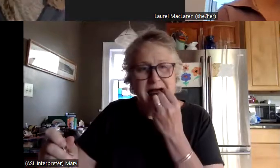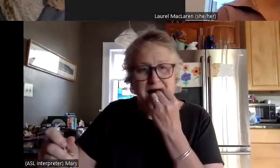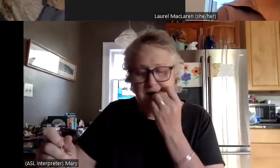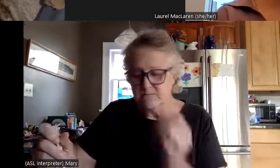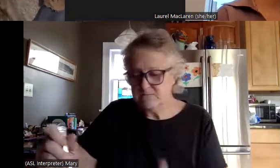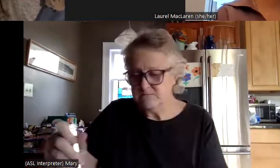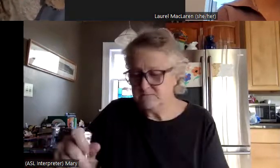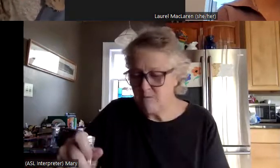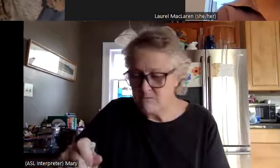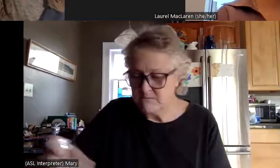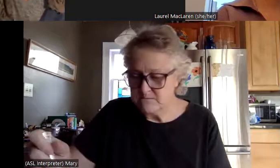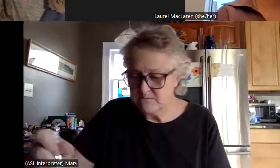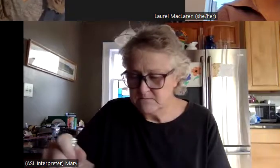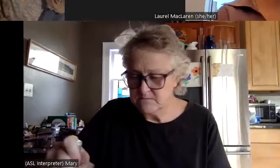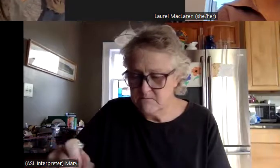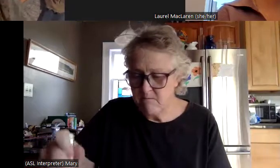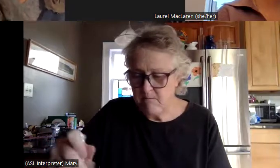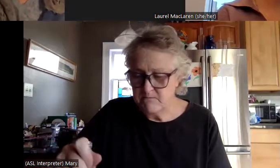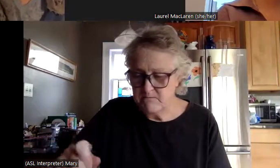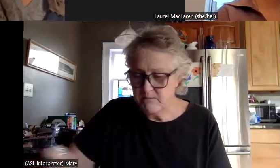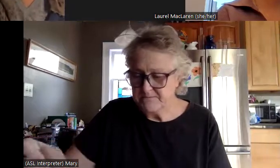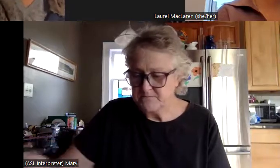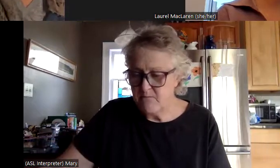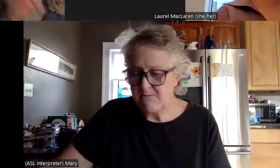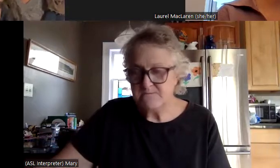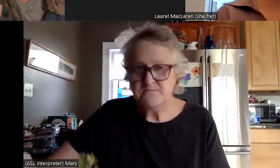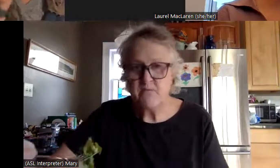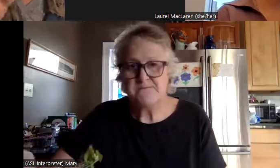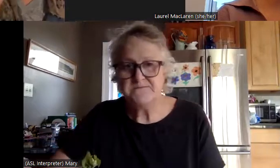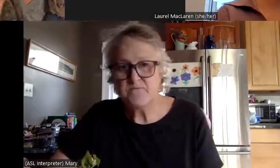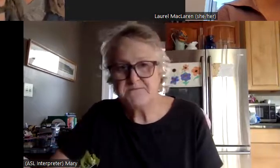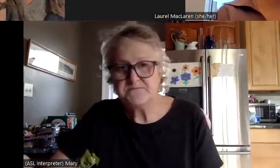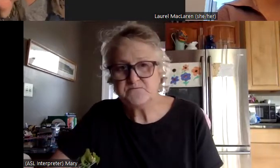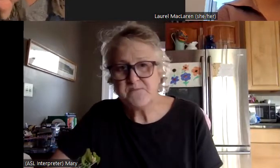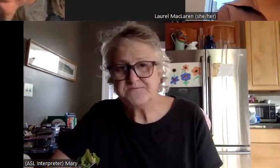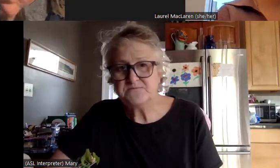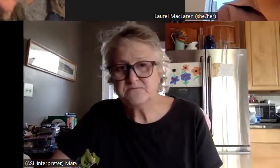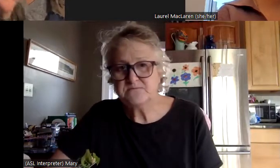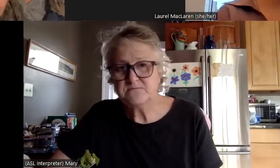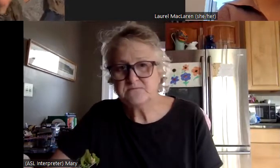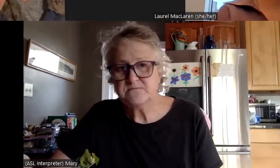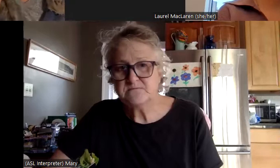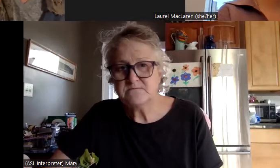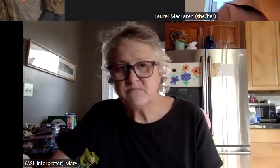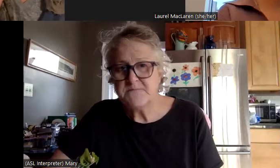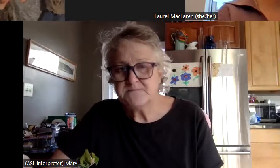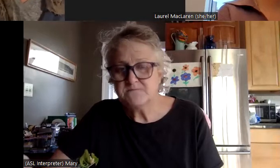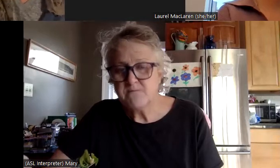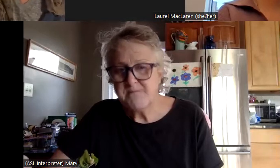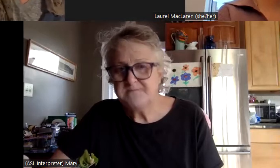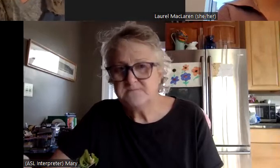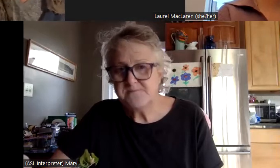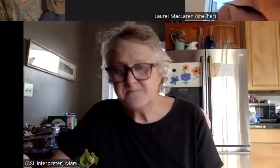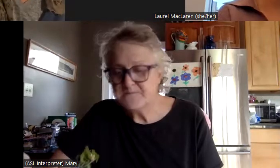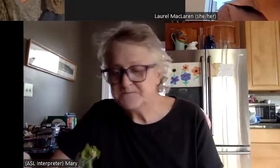Anyway, yeah, I could feel that big old needle going in. It was like boop, and then they squirted some contrast in there that touches all the